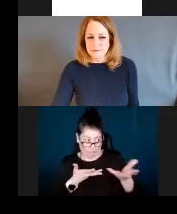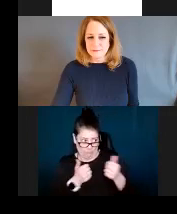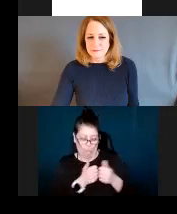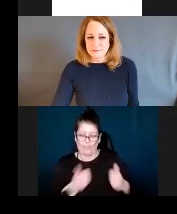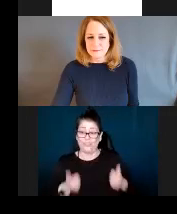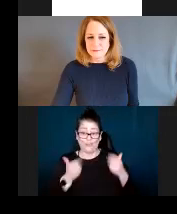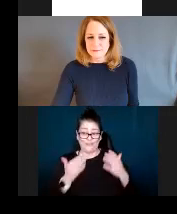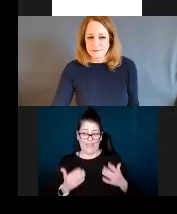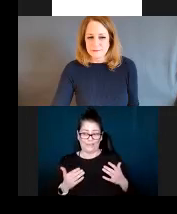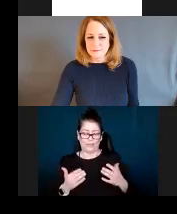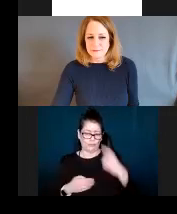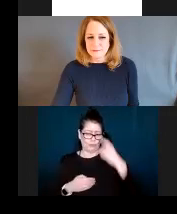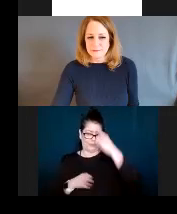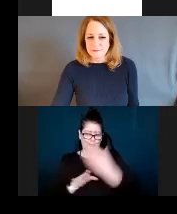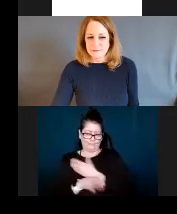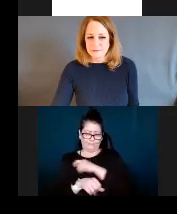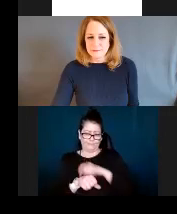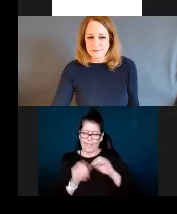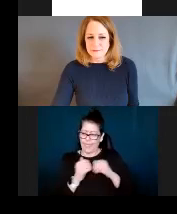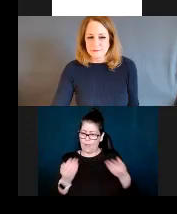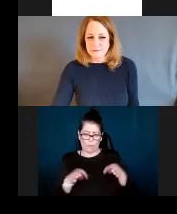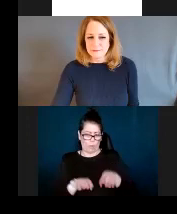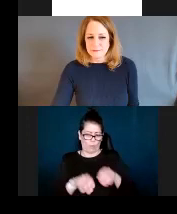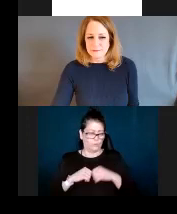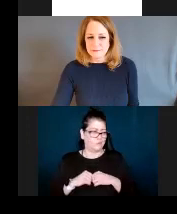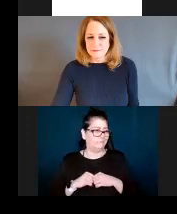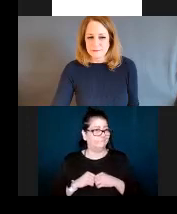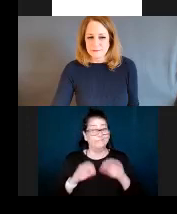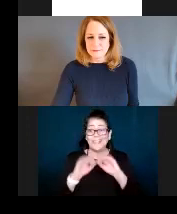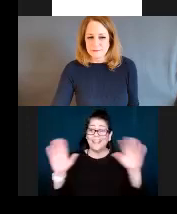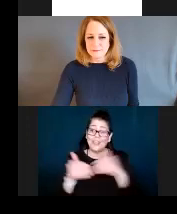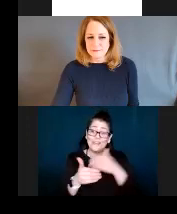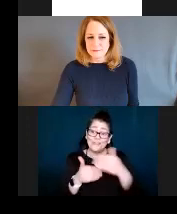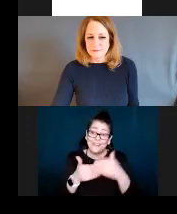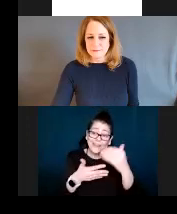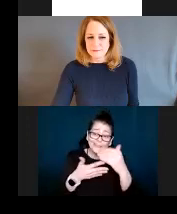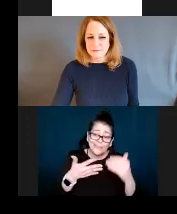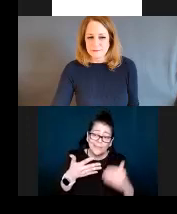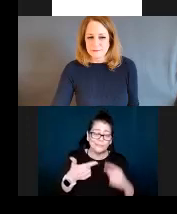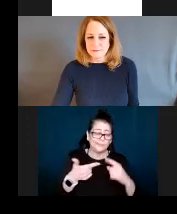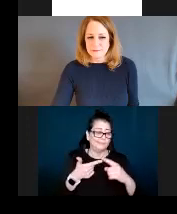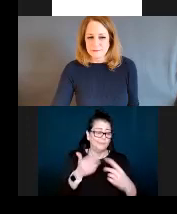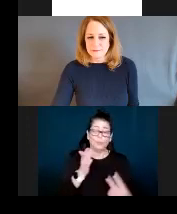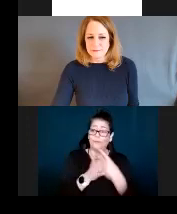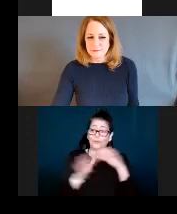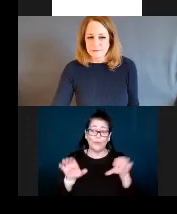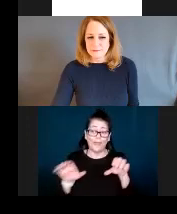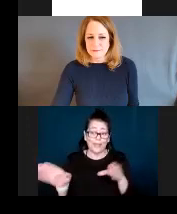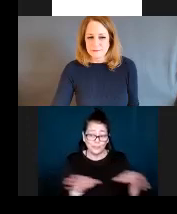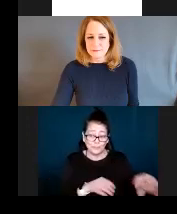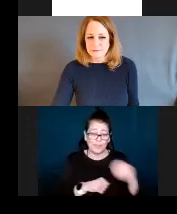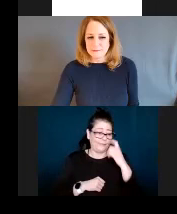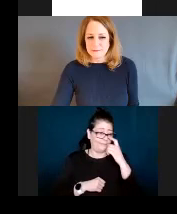with them. You can define next steps. You can go over an action plan if there is one, and provide